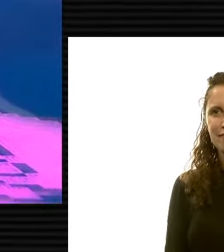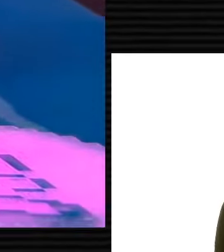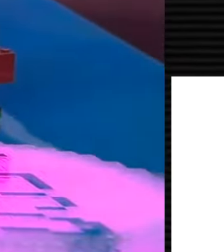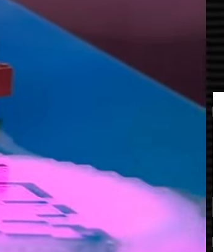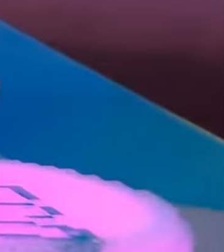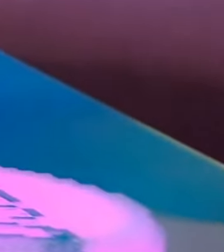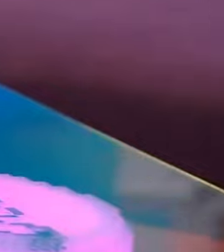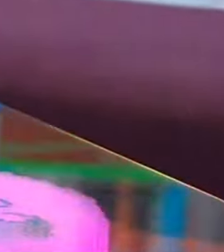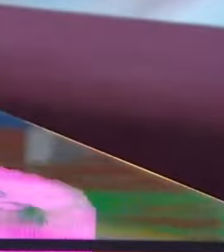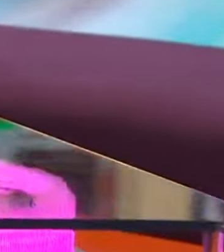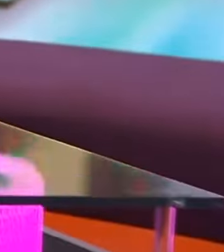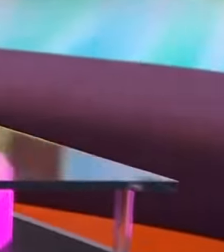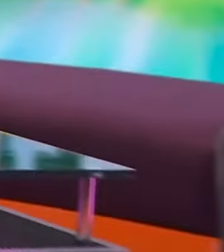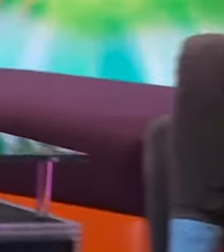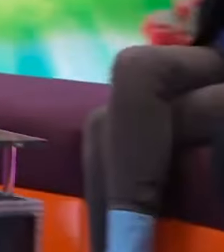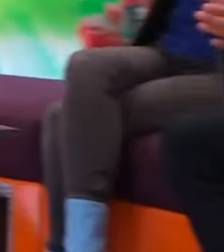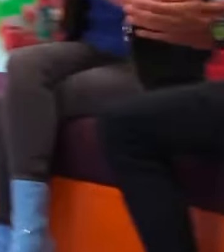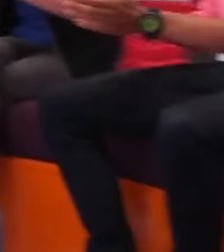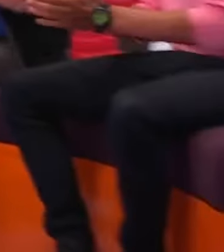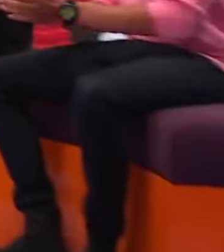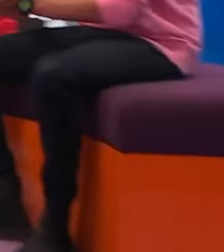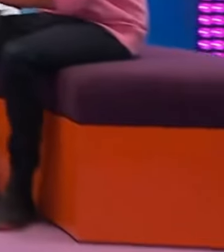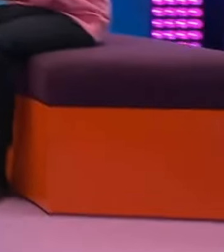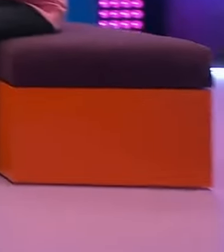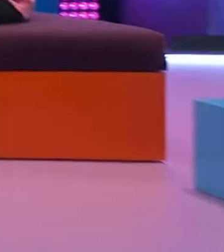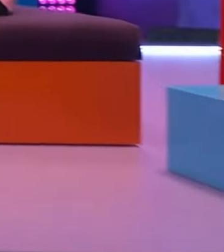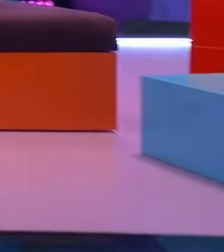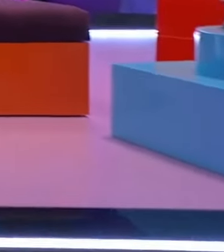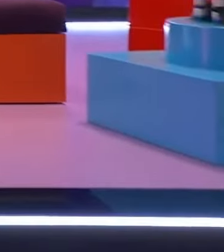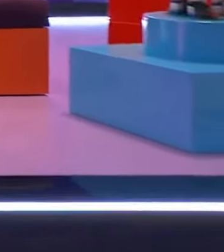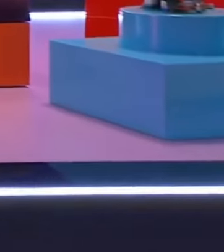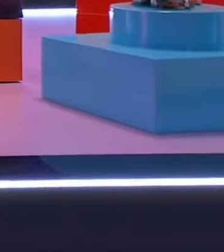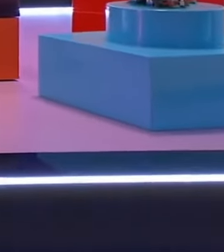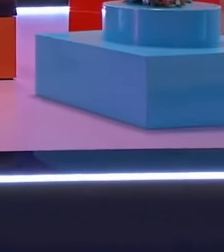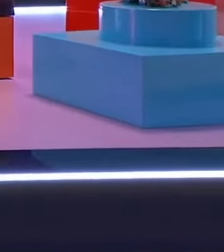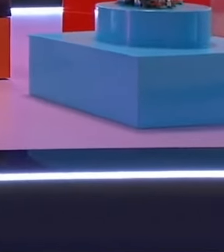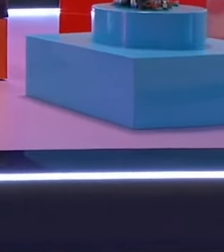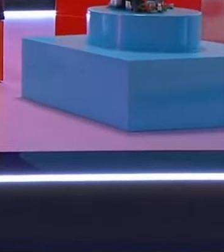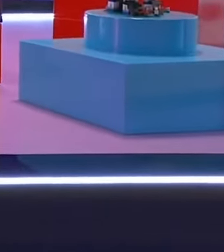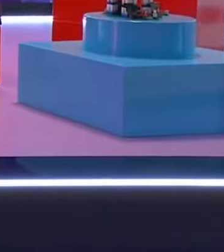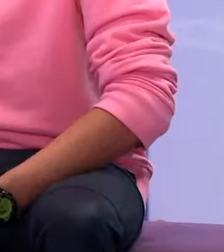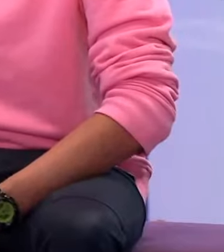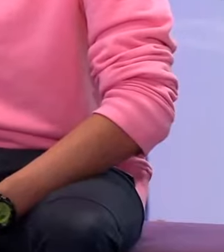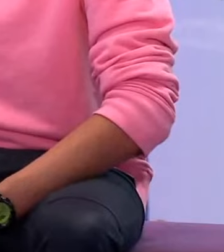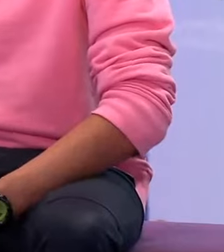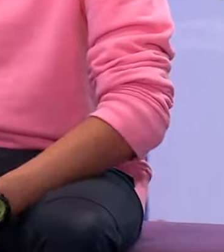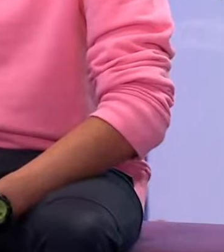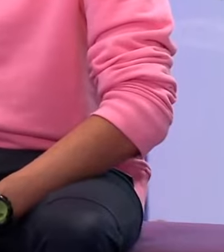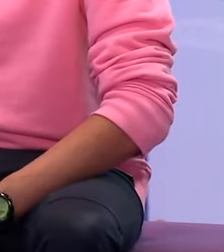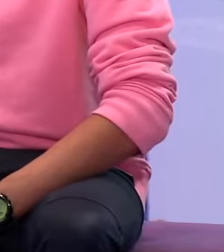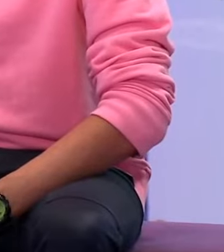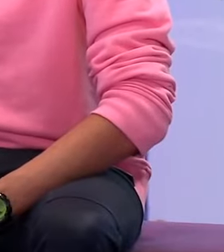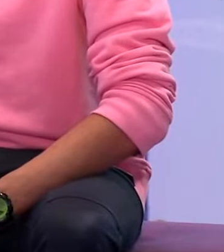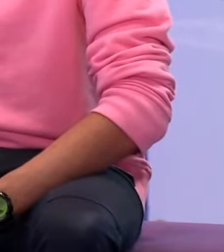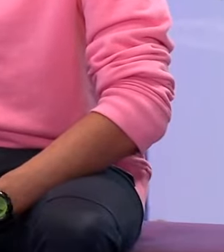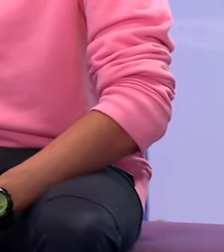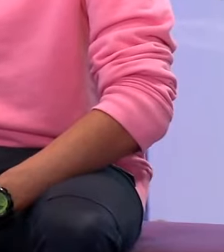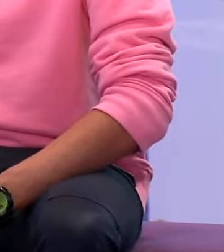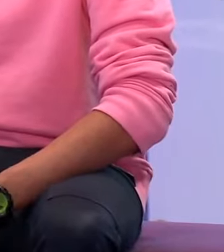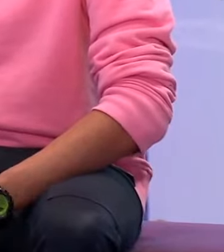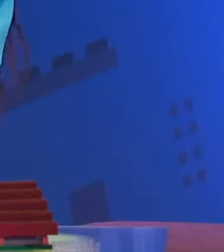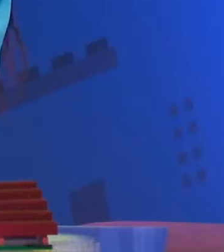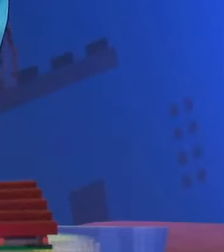Yeah, Snifferish, TD Blocks. Amazing, absolutely love that. I've got to admit, when I first heard about combining the physical